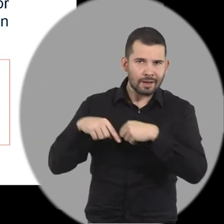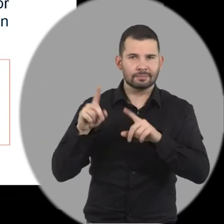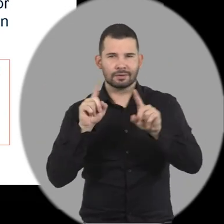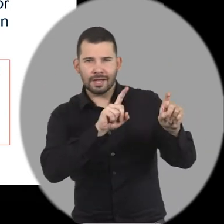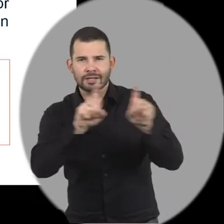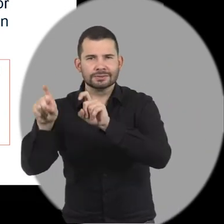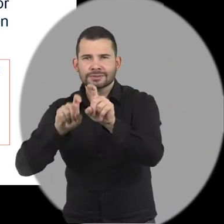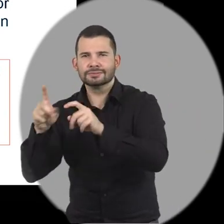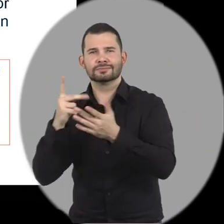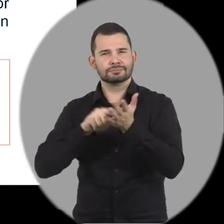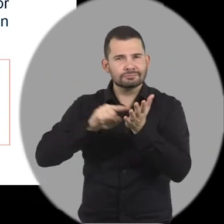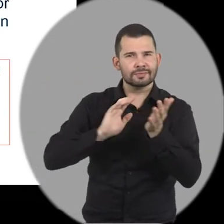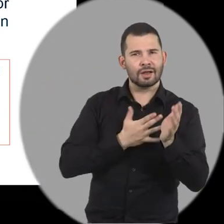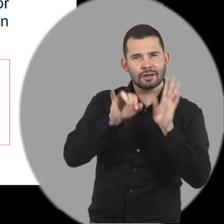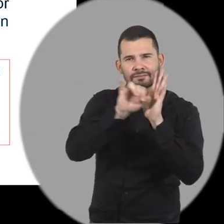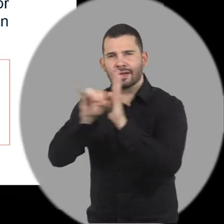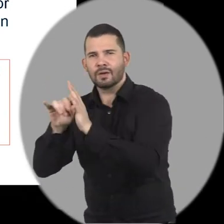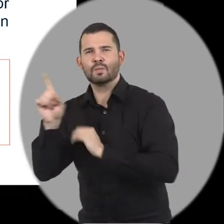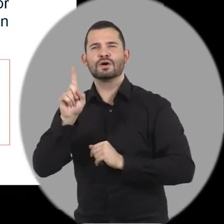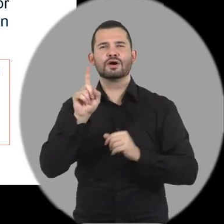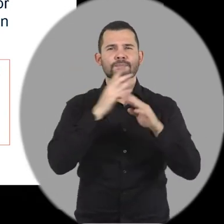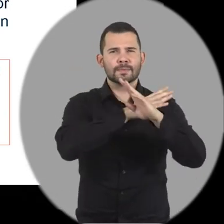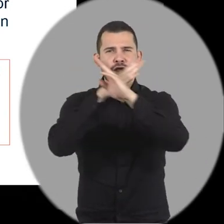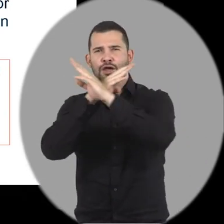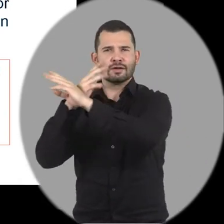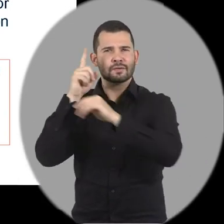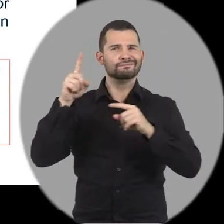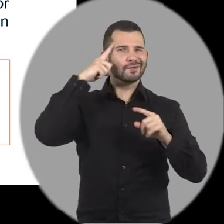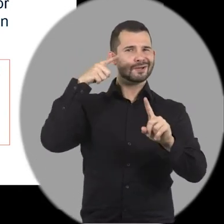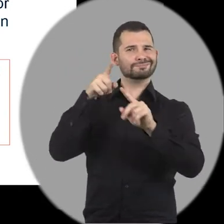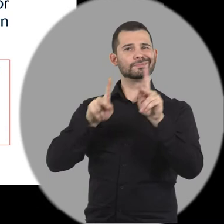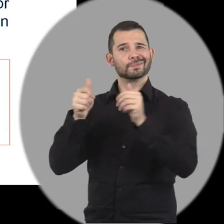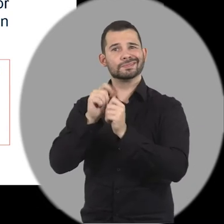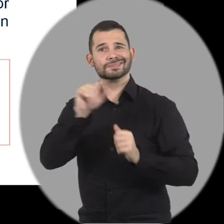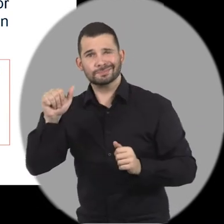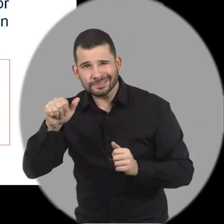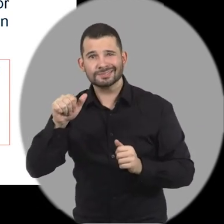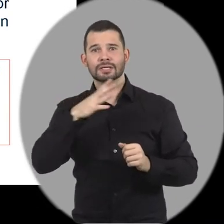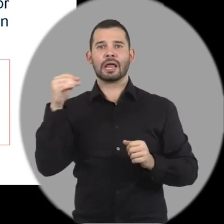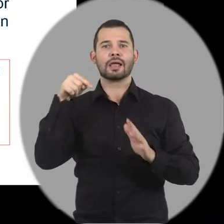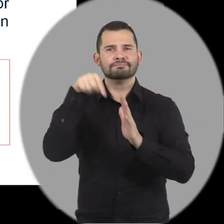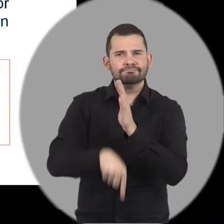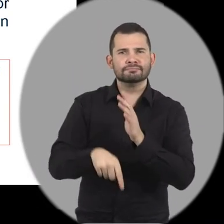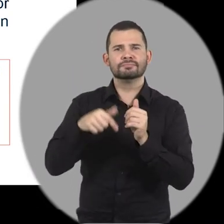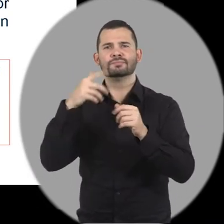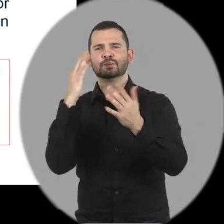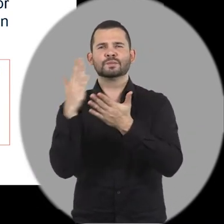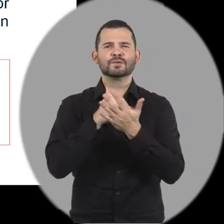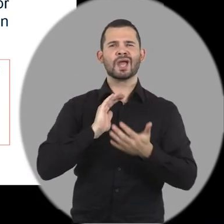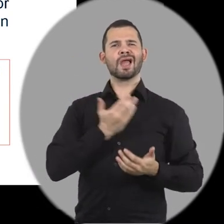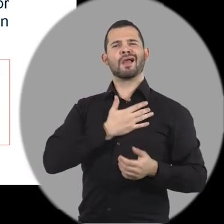processes and practices to identify barriers to recruitment for persons with disabilities. as well as an in-depth review of our accommodation